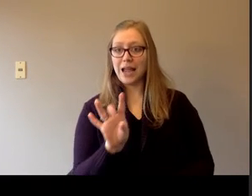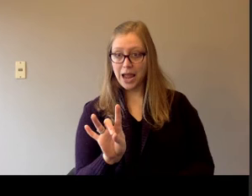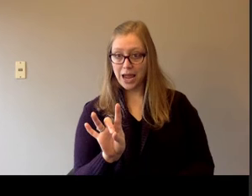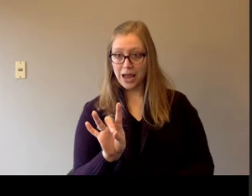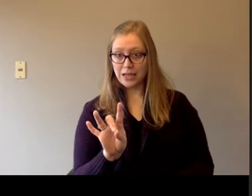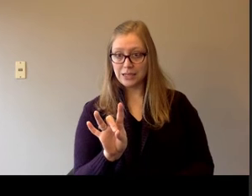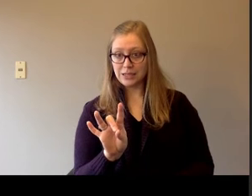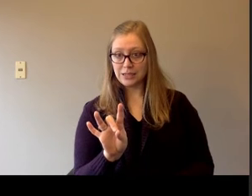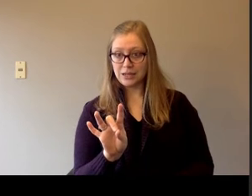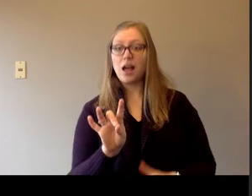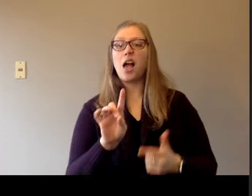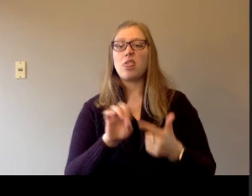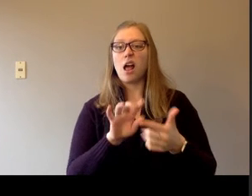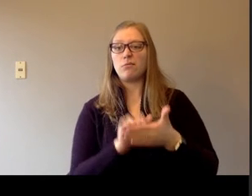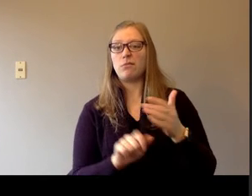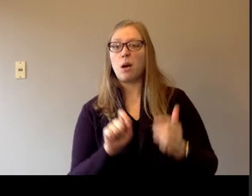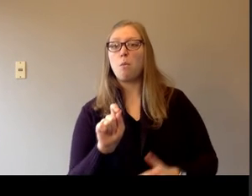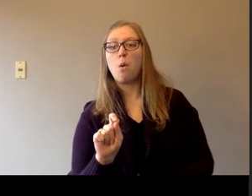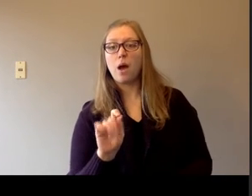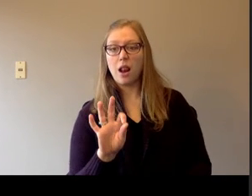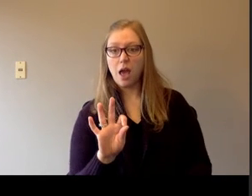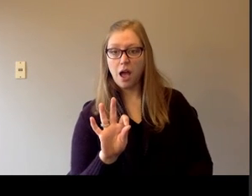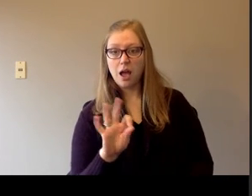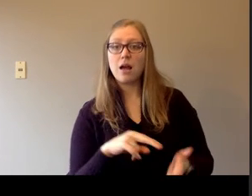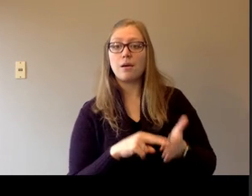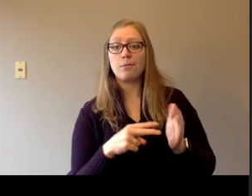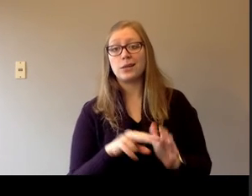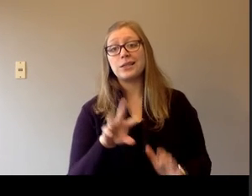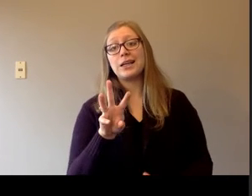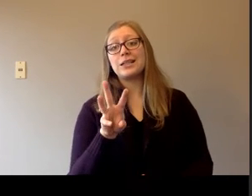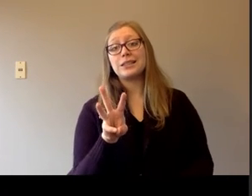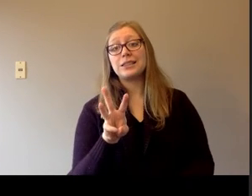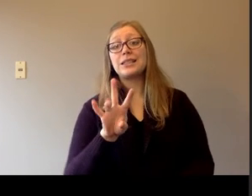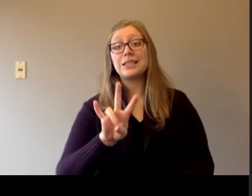0.9, so that's going to be 67.1.